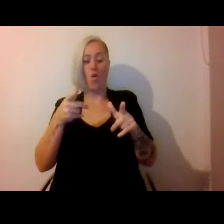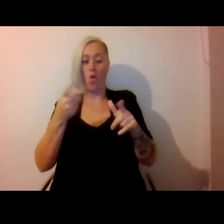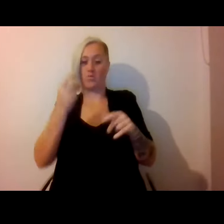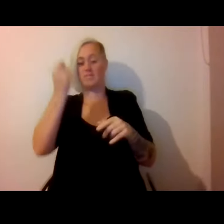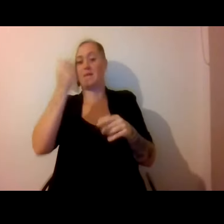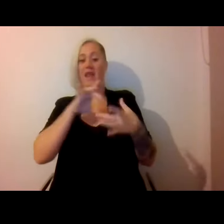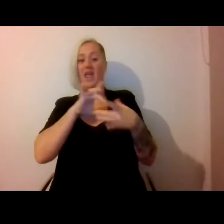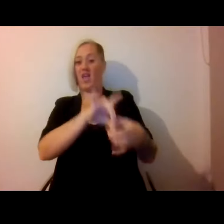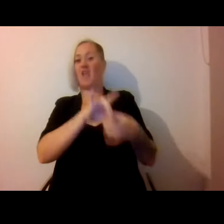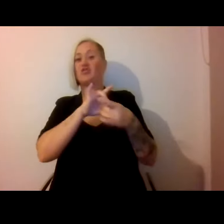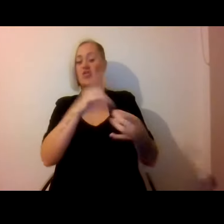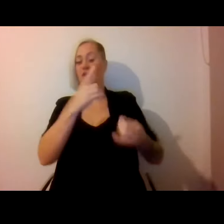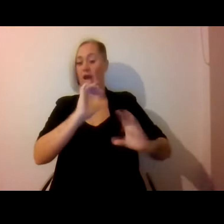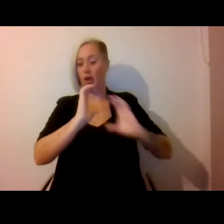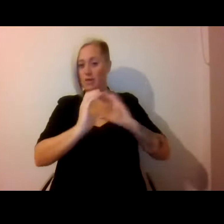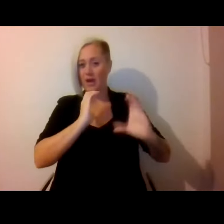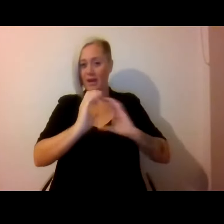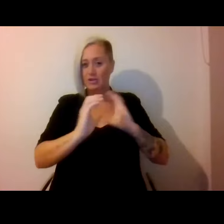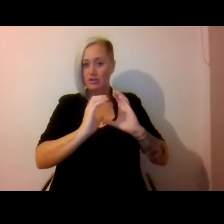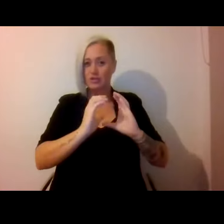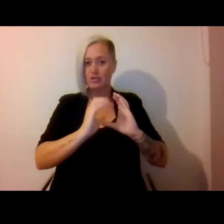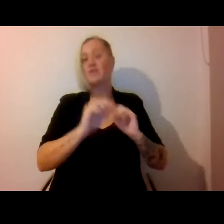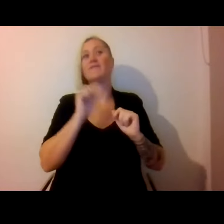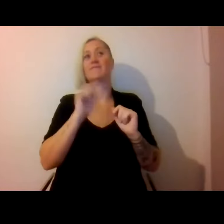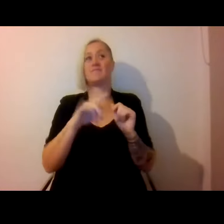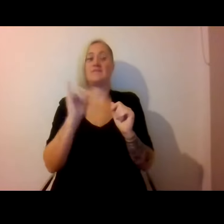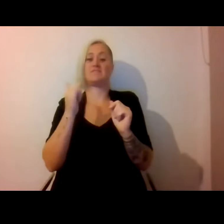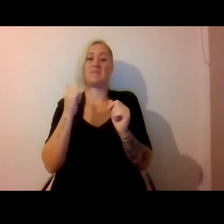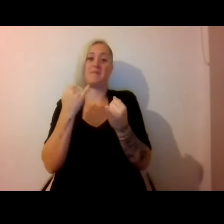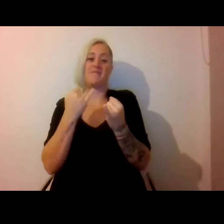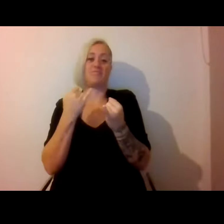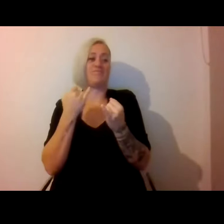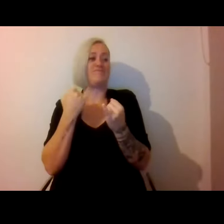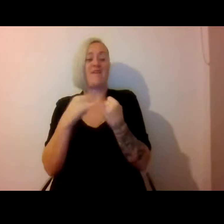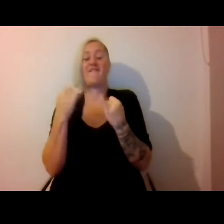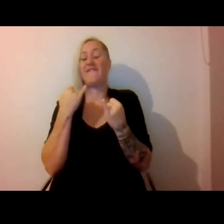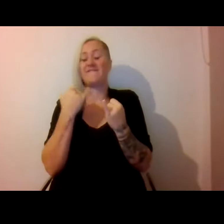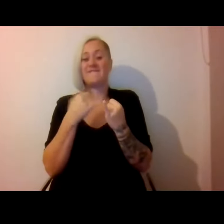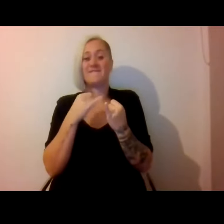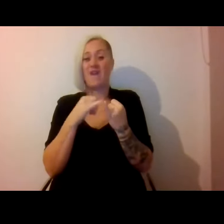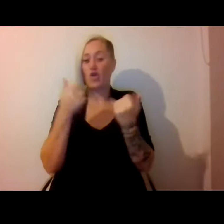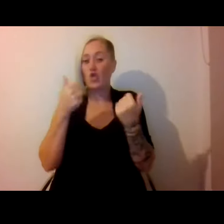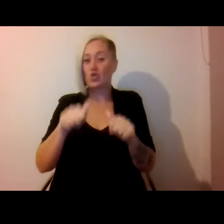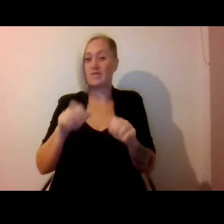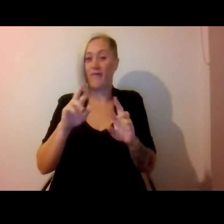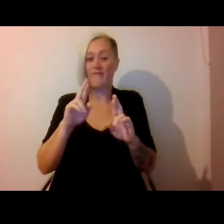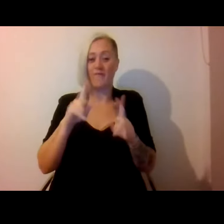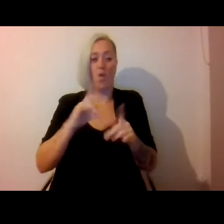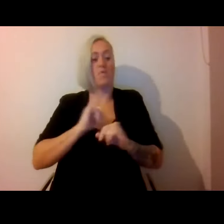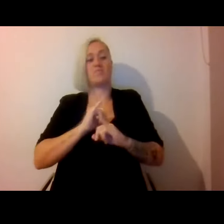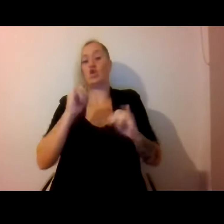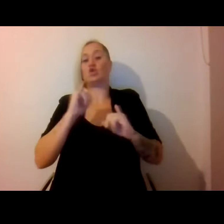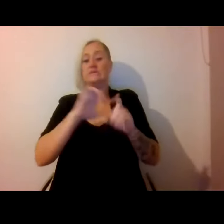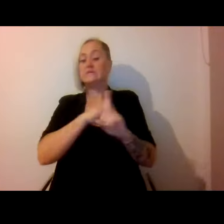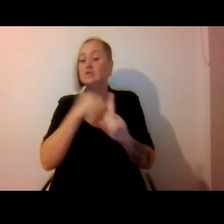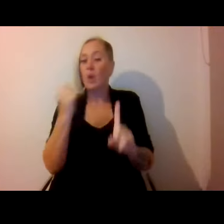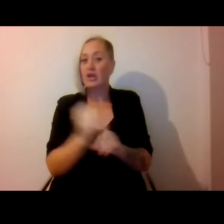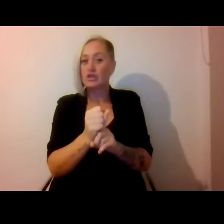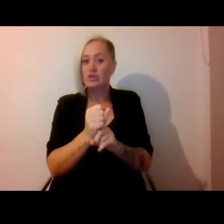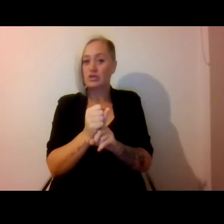and communication. This may be extremely useful for especially an emergency situation.